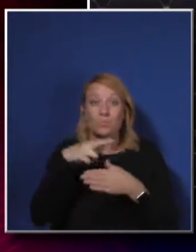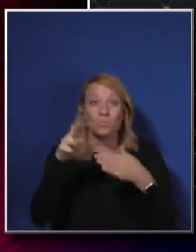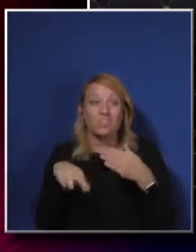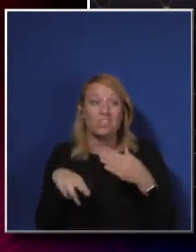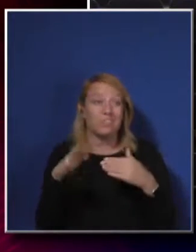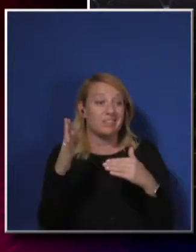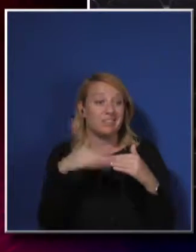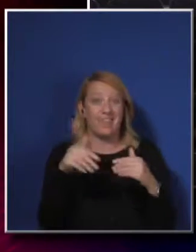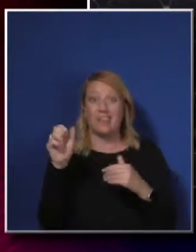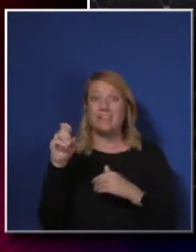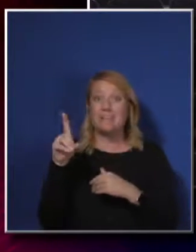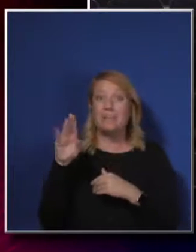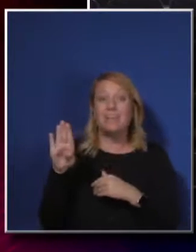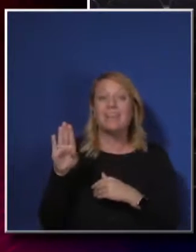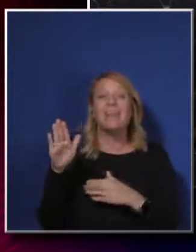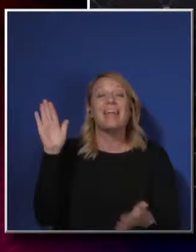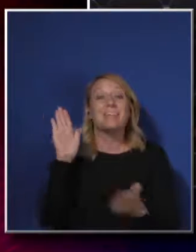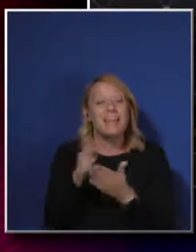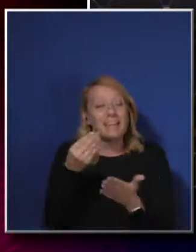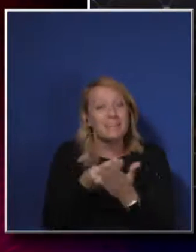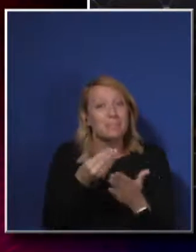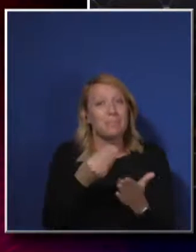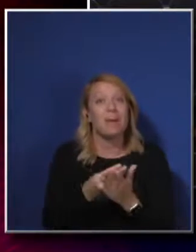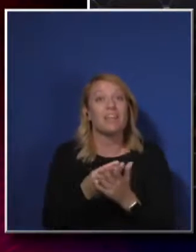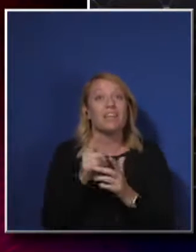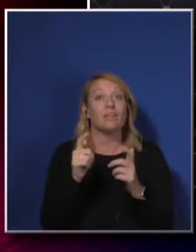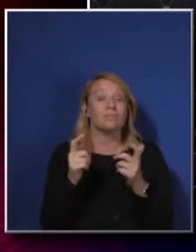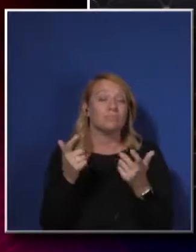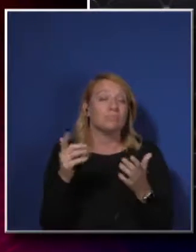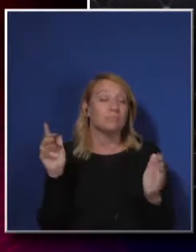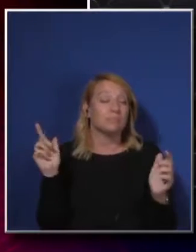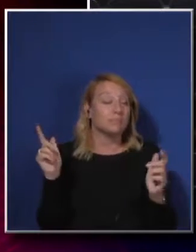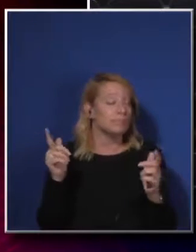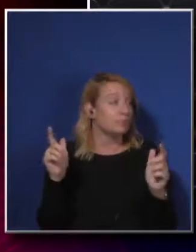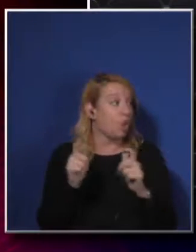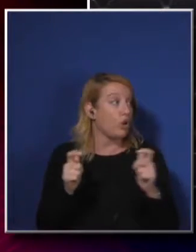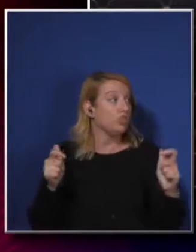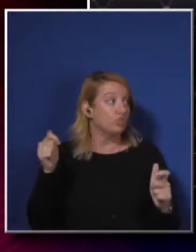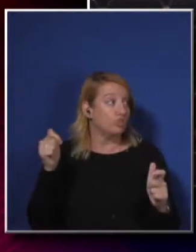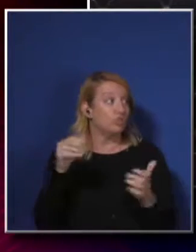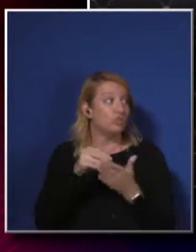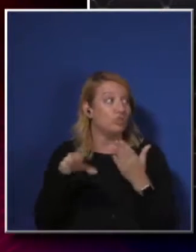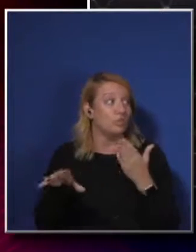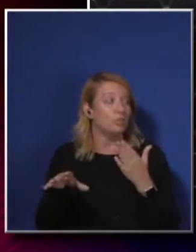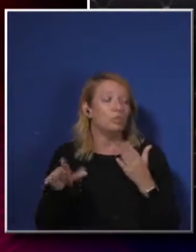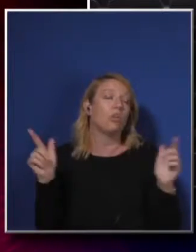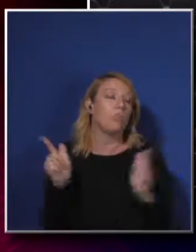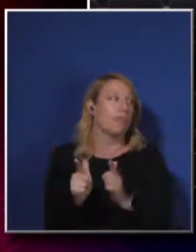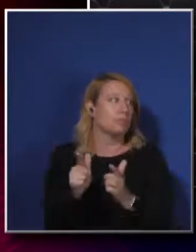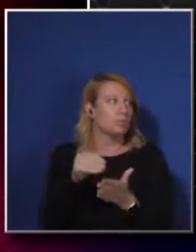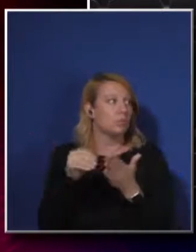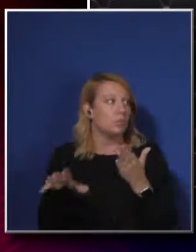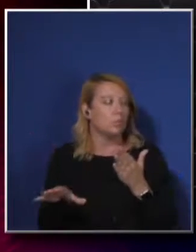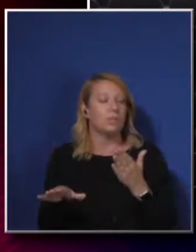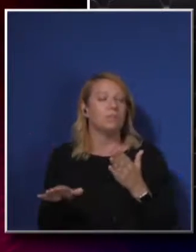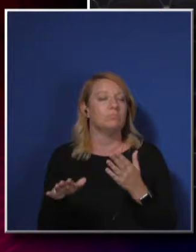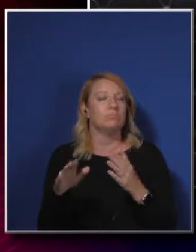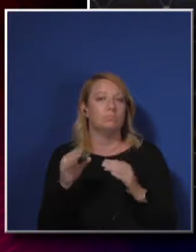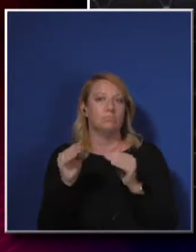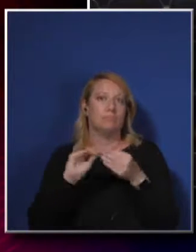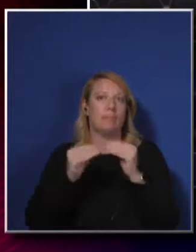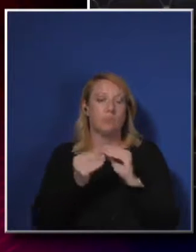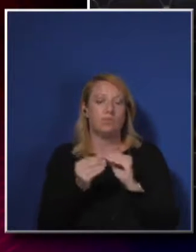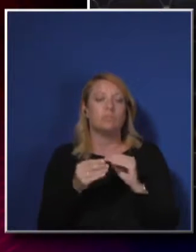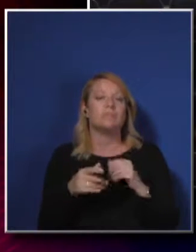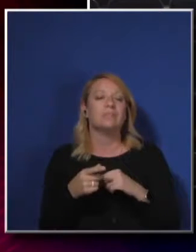population. Or look to New Mexico or Colorado, but please look outside. Albert Einstein said we cannot solve our problems with the same thinking used